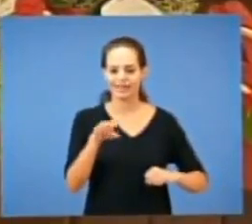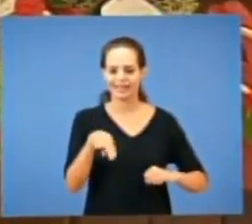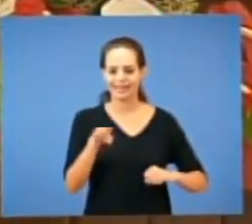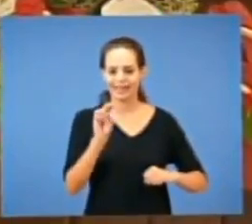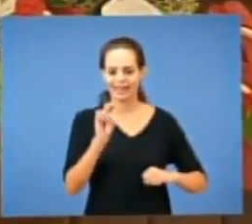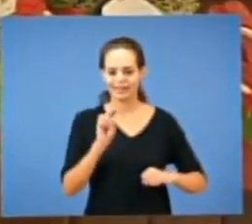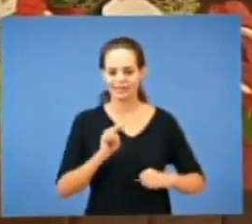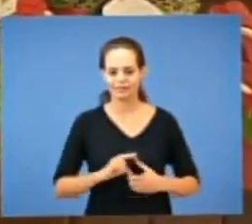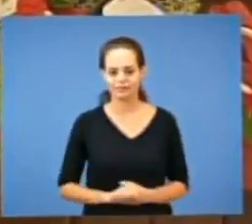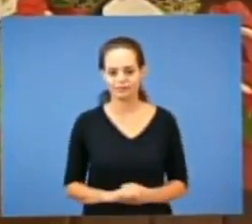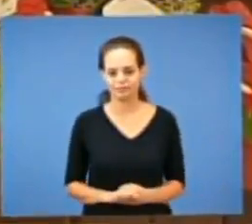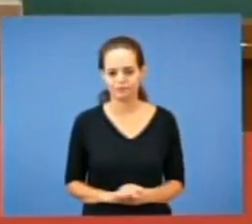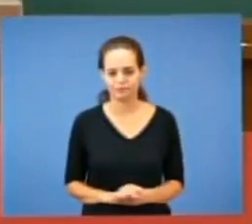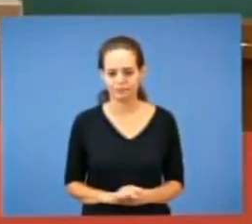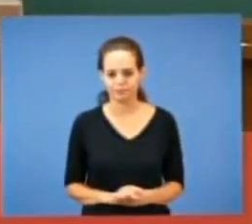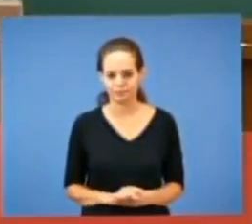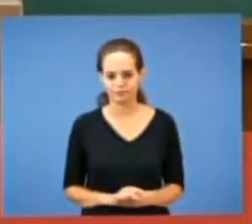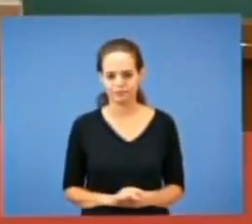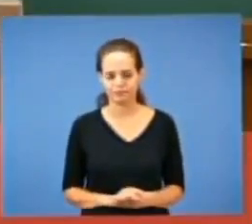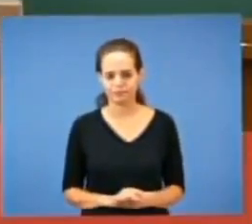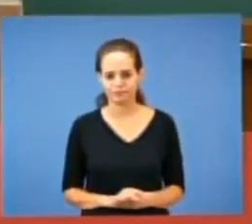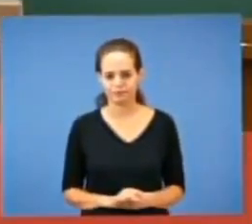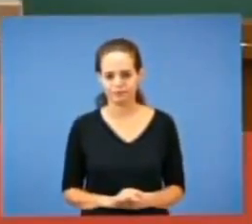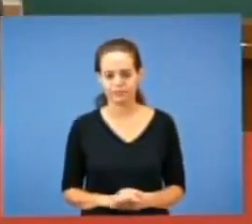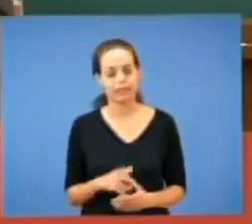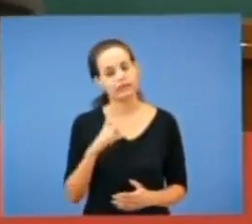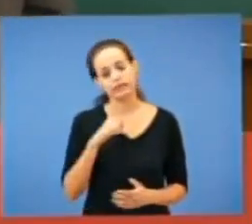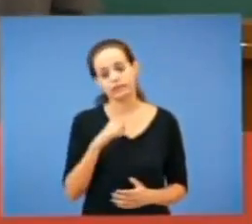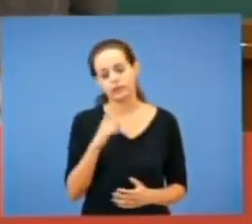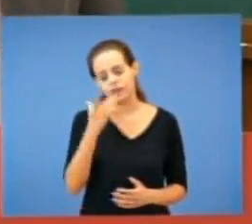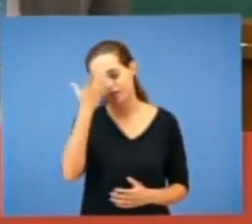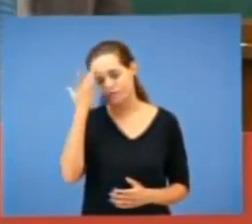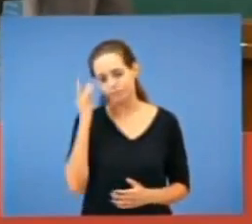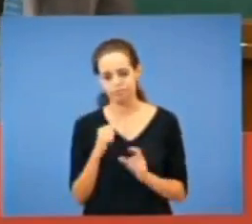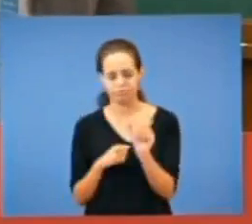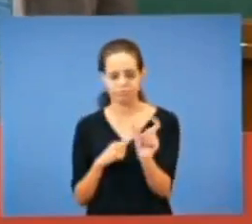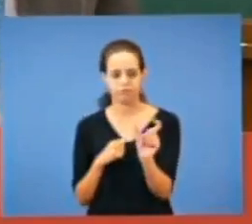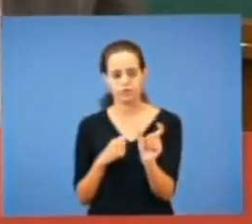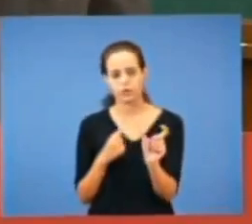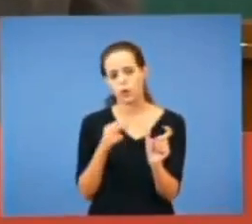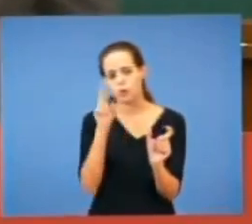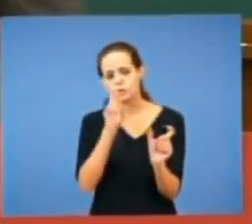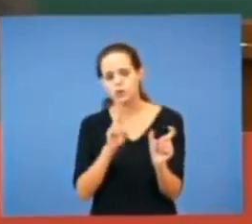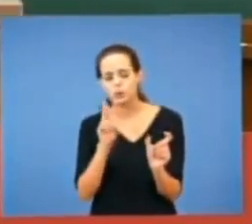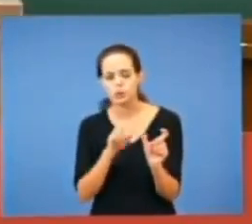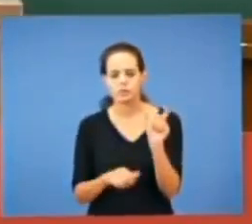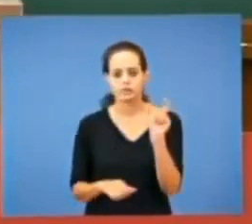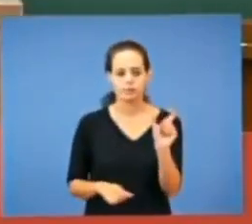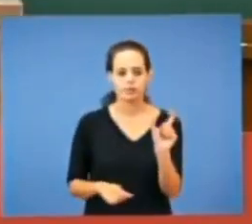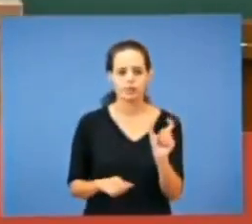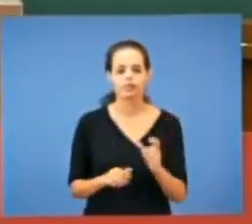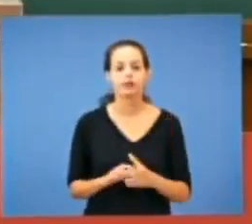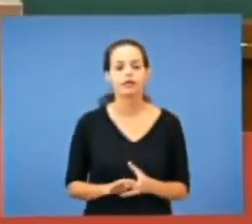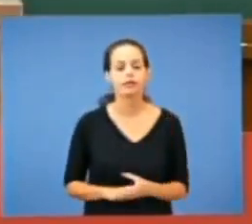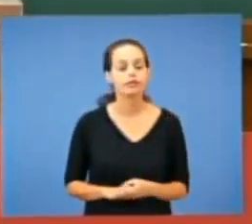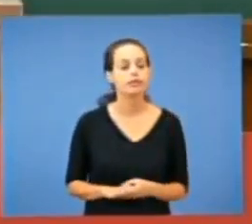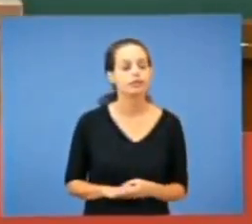So here, there is another case in which there is a word. It's